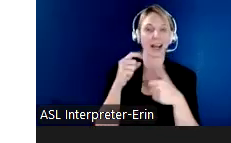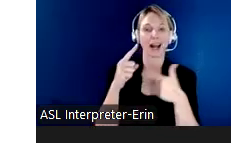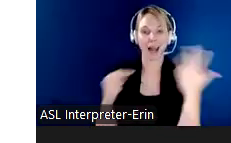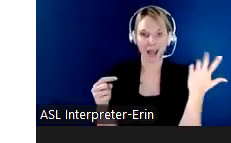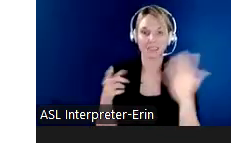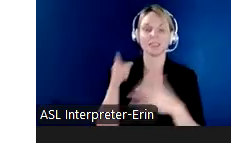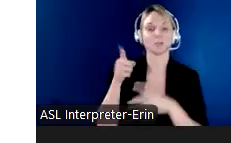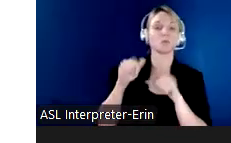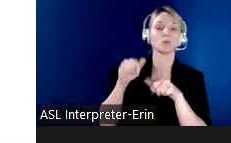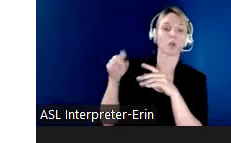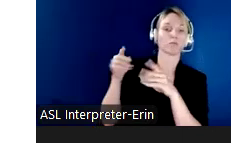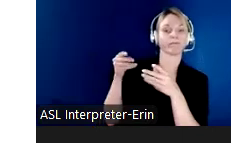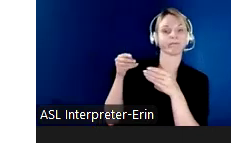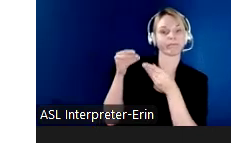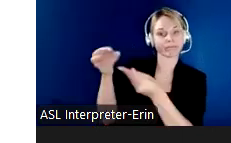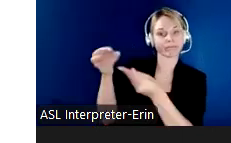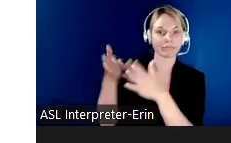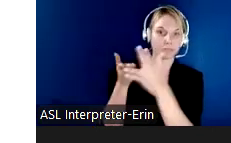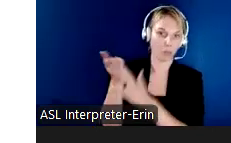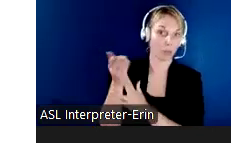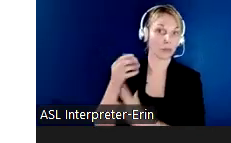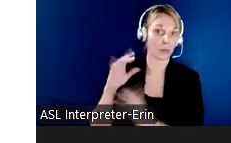our online portal.